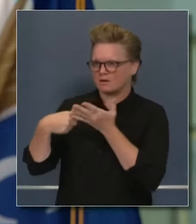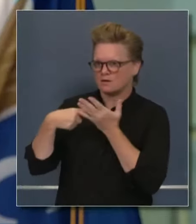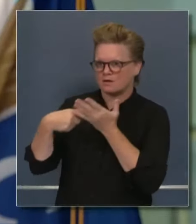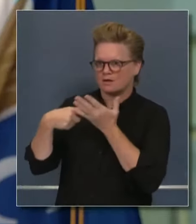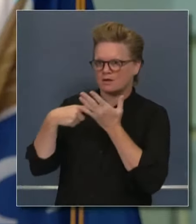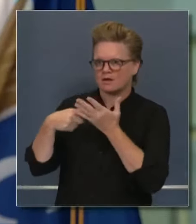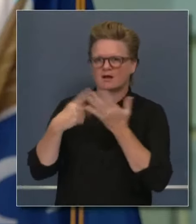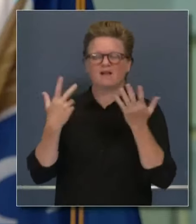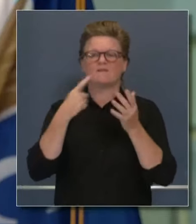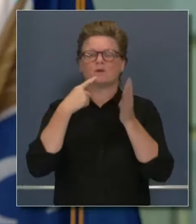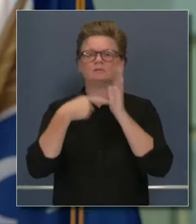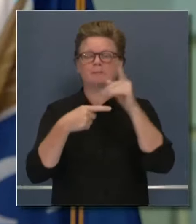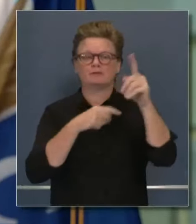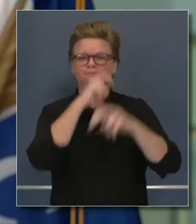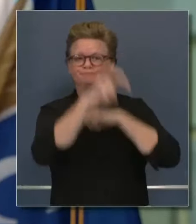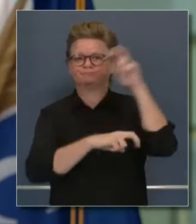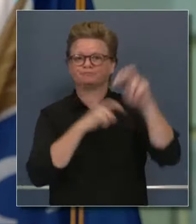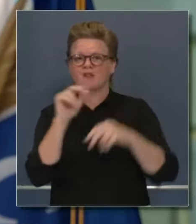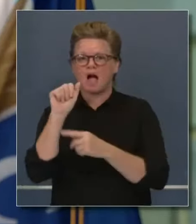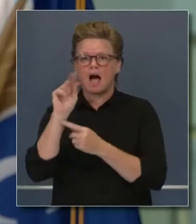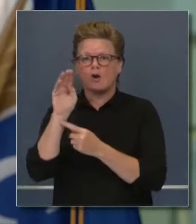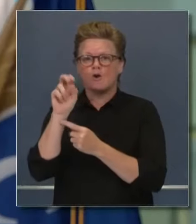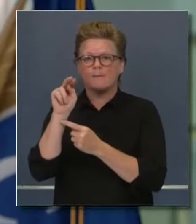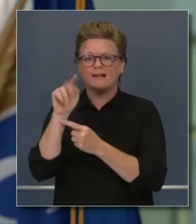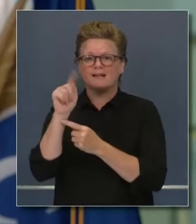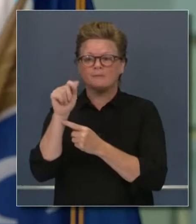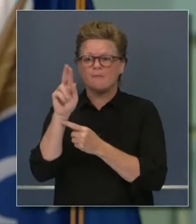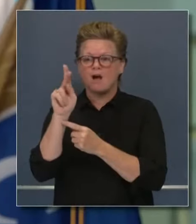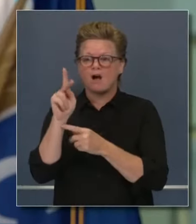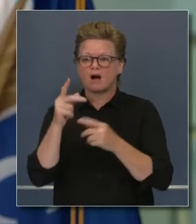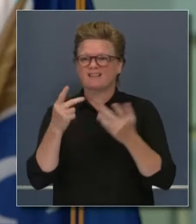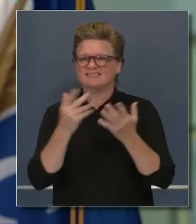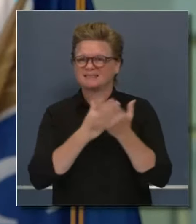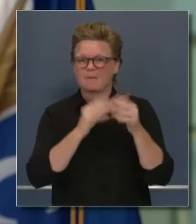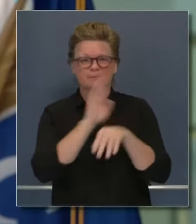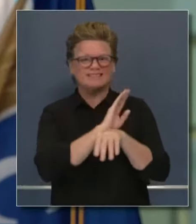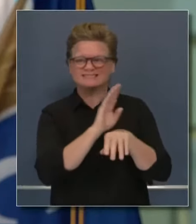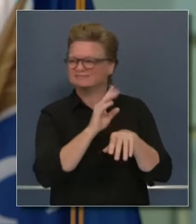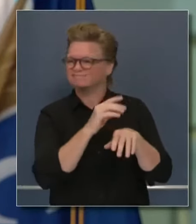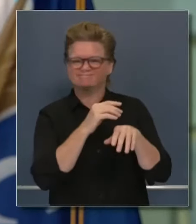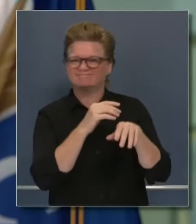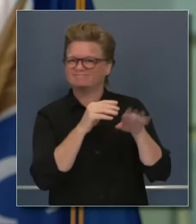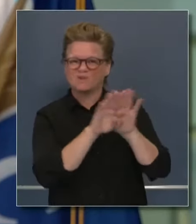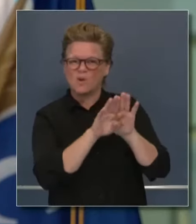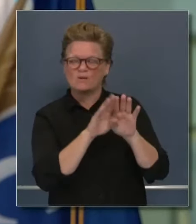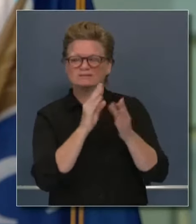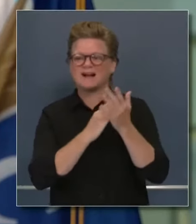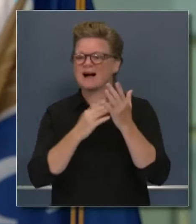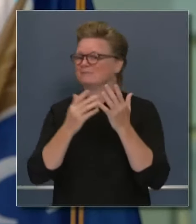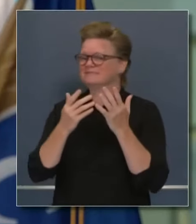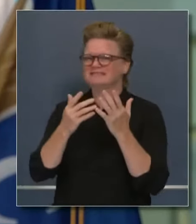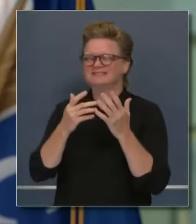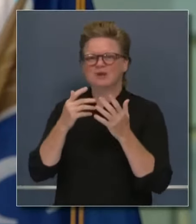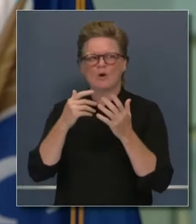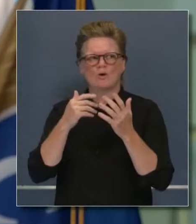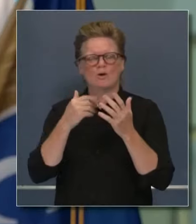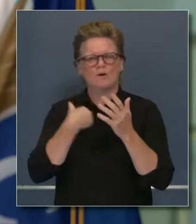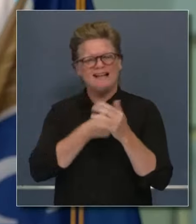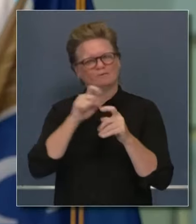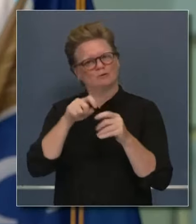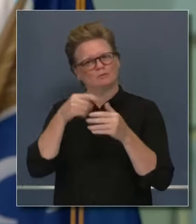like, there's still many areas where we are open-ended in terms of our negotiation, making progress and advancing in the